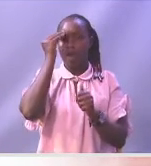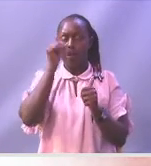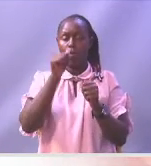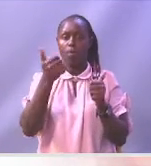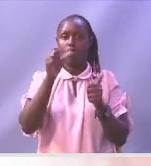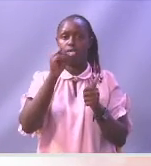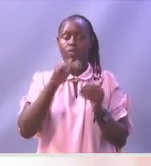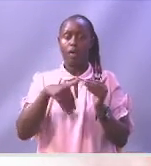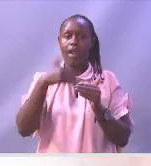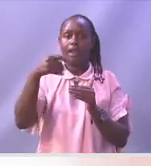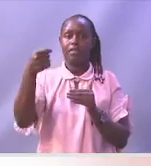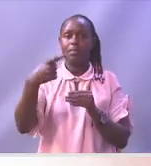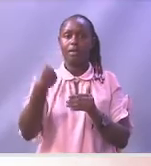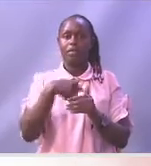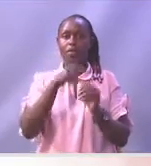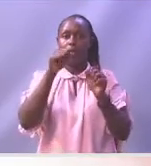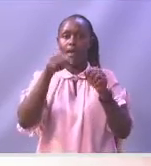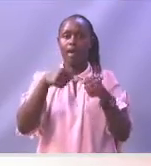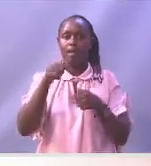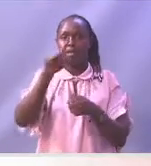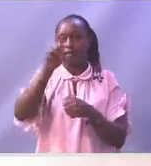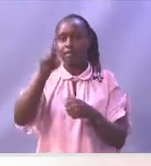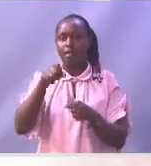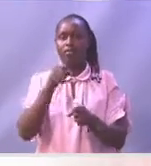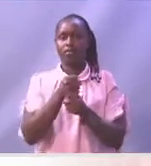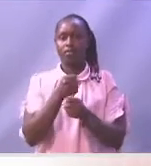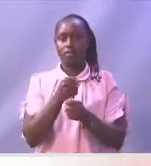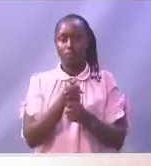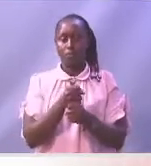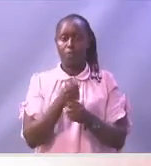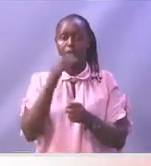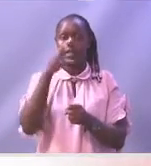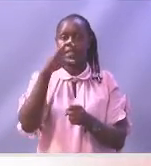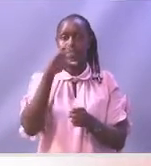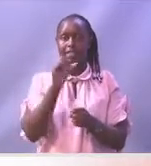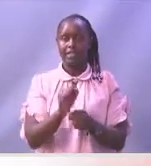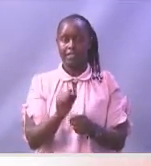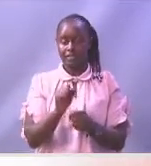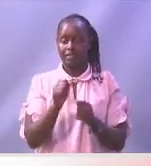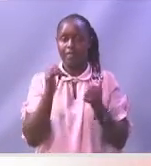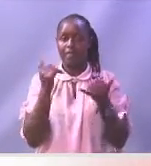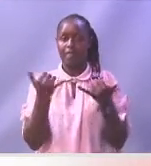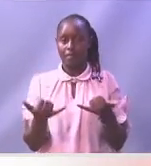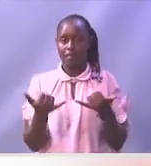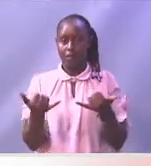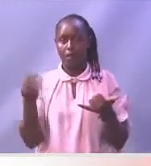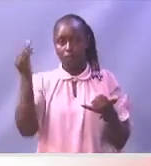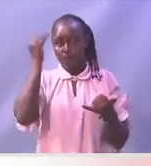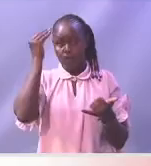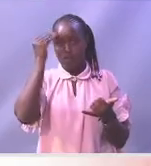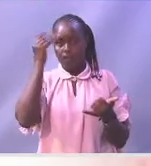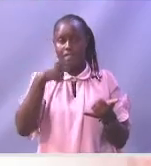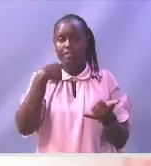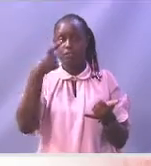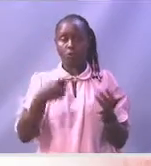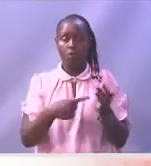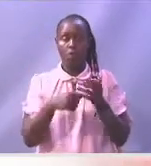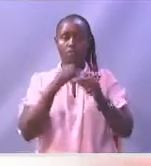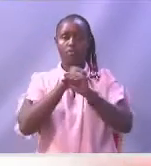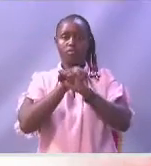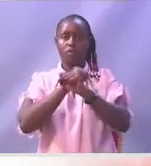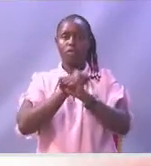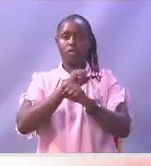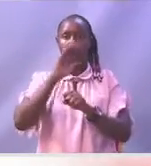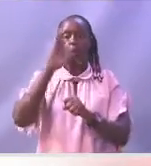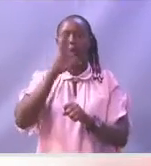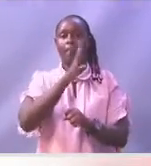tufanye next month KCP. However, Education Cabinet Secretary Professor George Magoha has assured learners of their